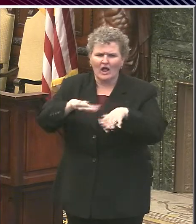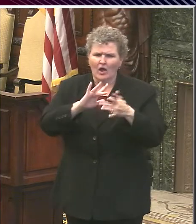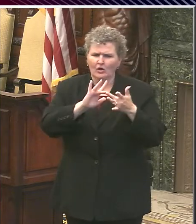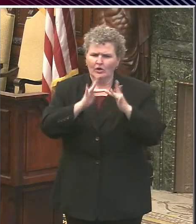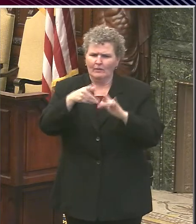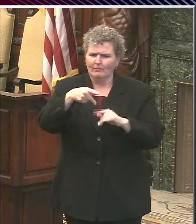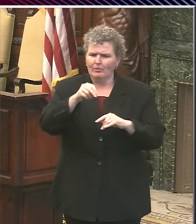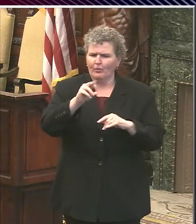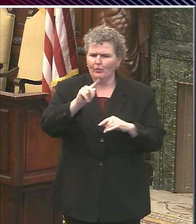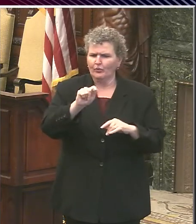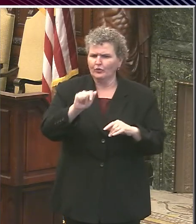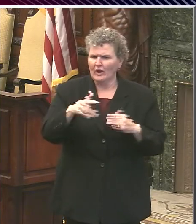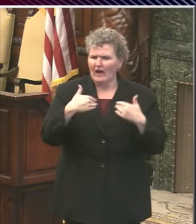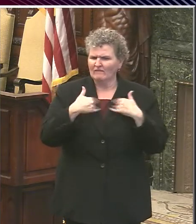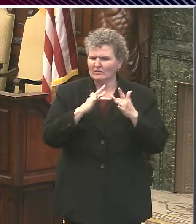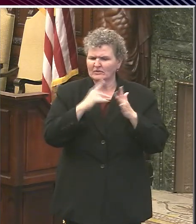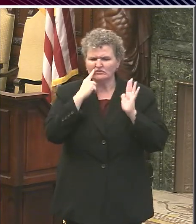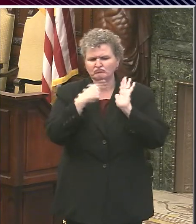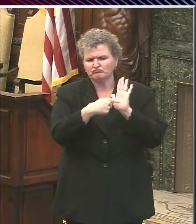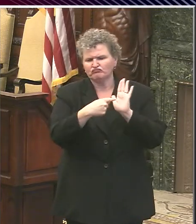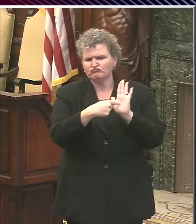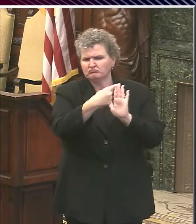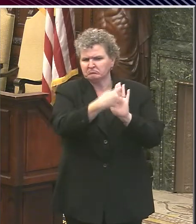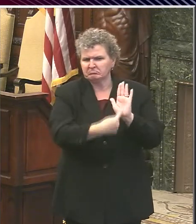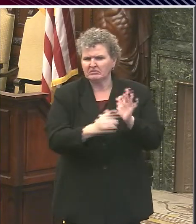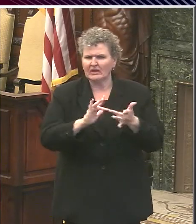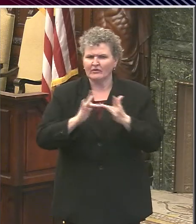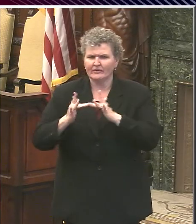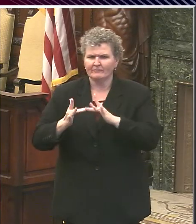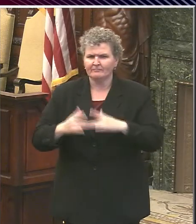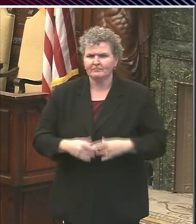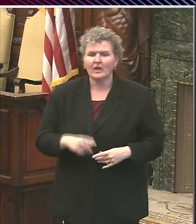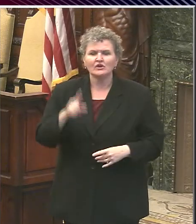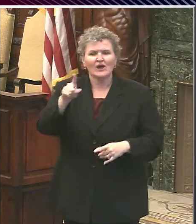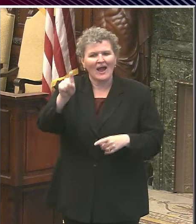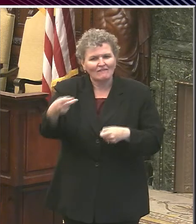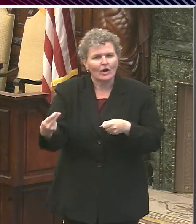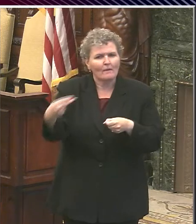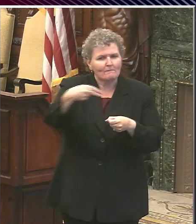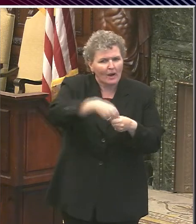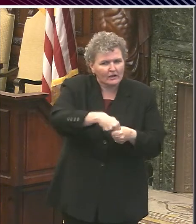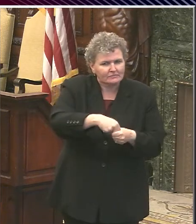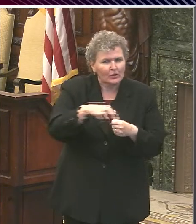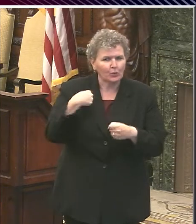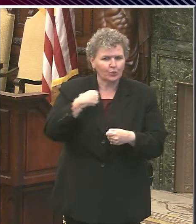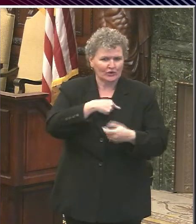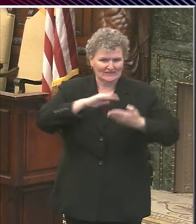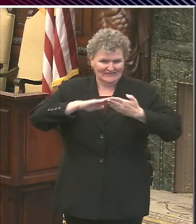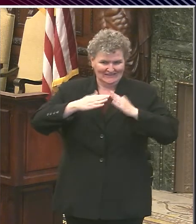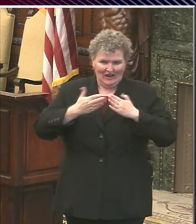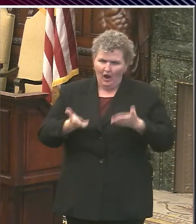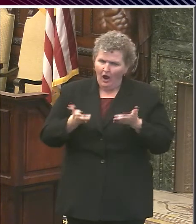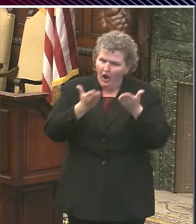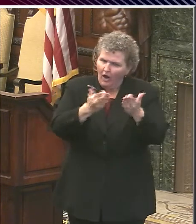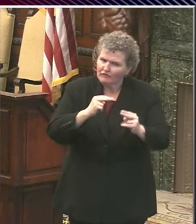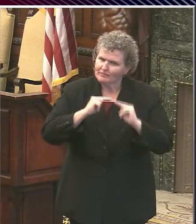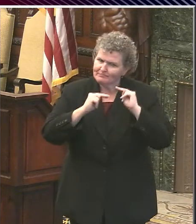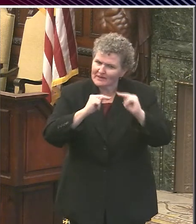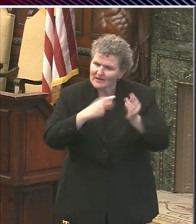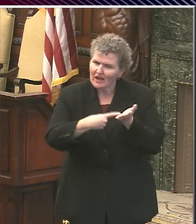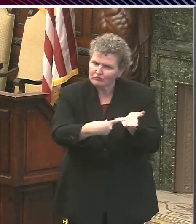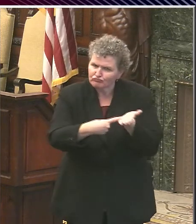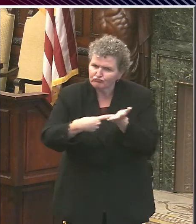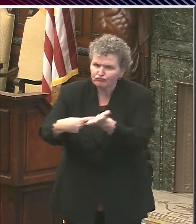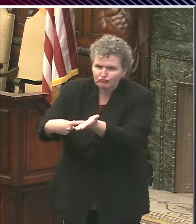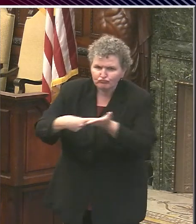and participate so long as we, the city, are able to provide a mediation conference within 30